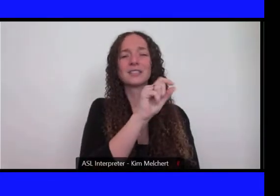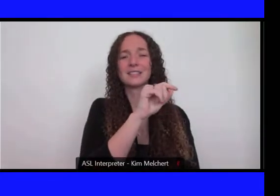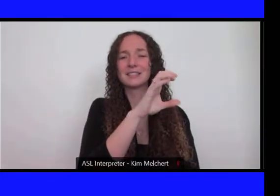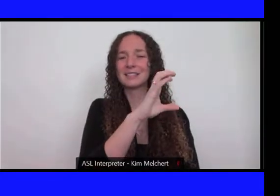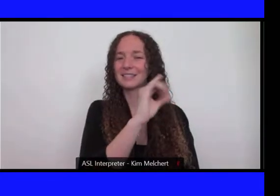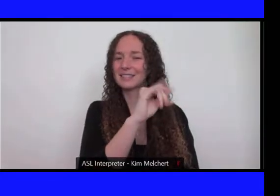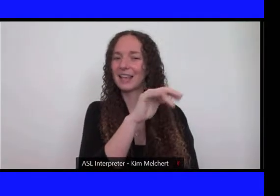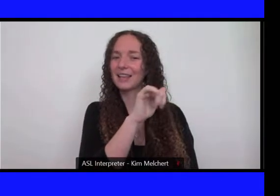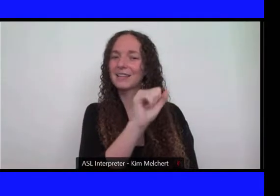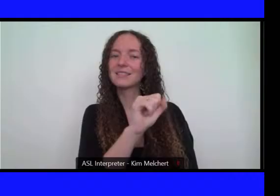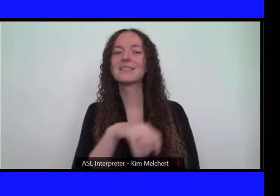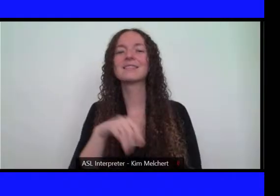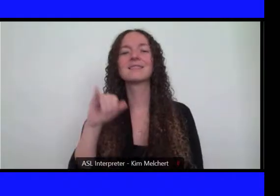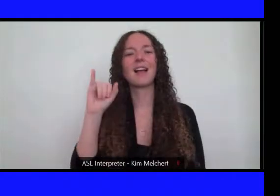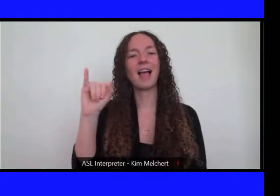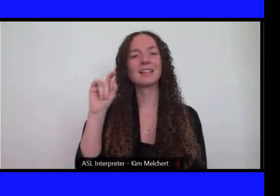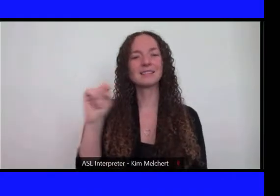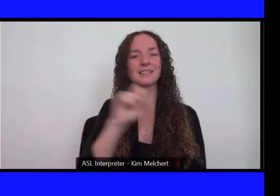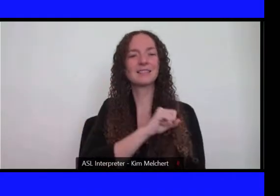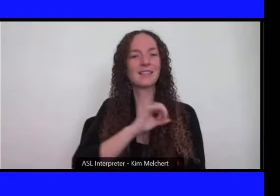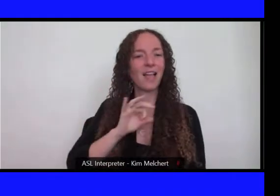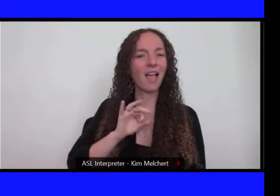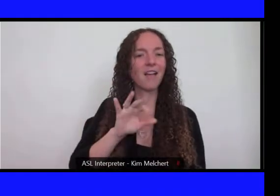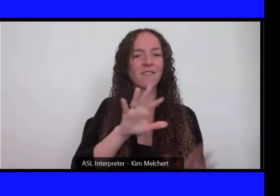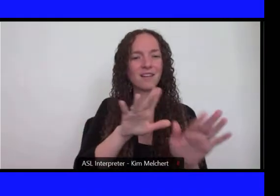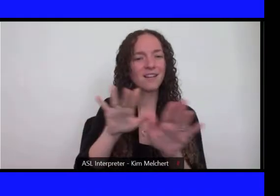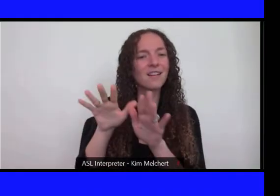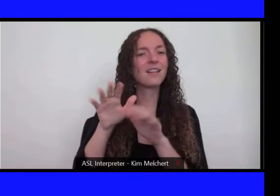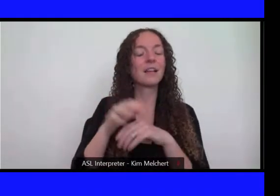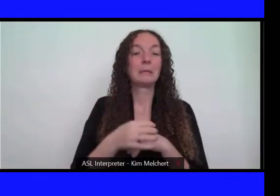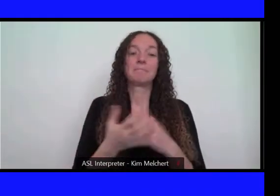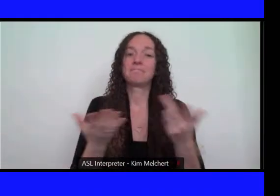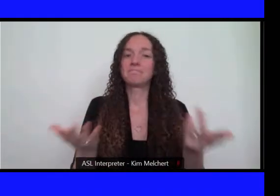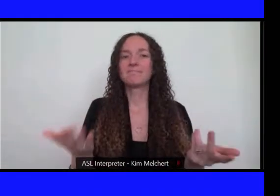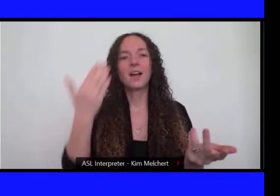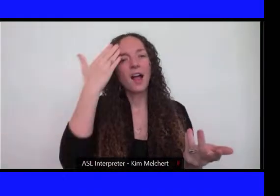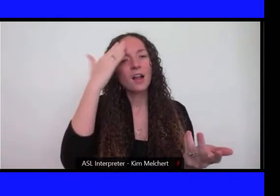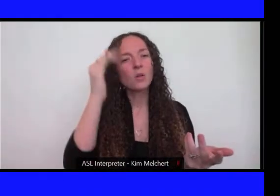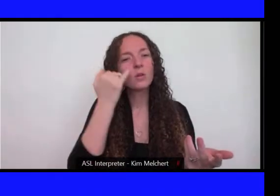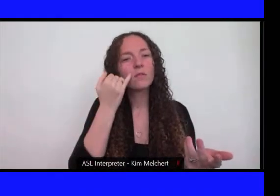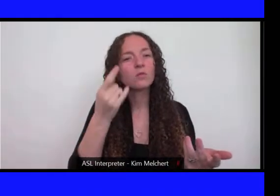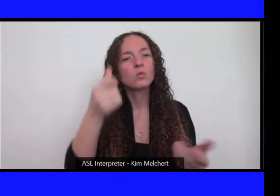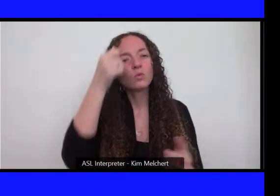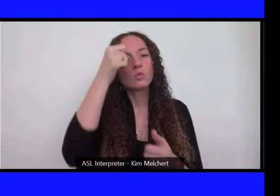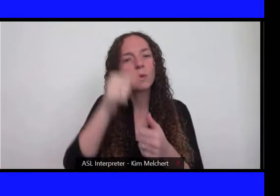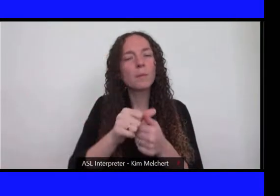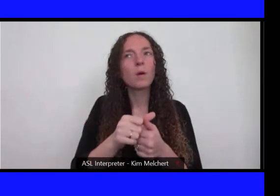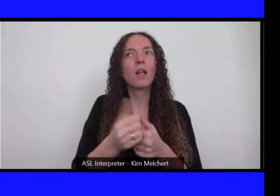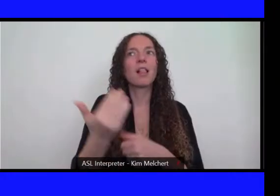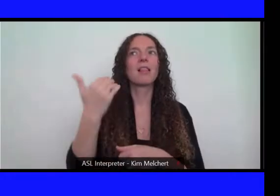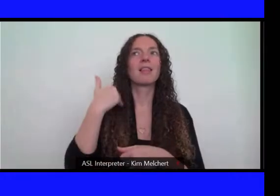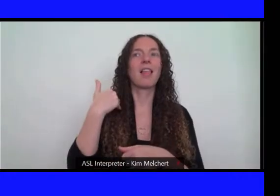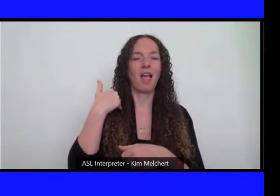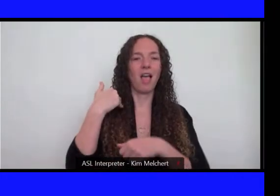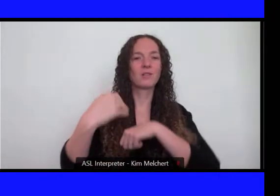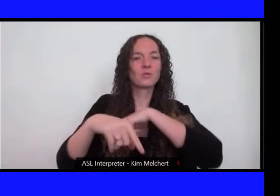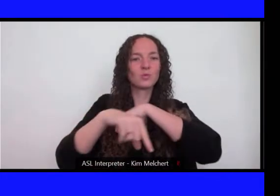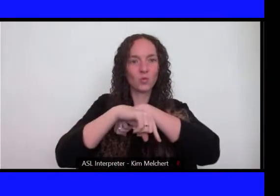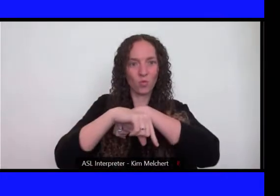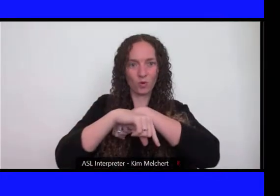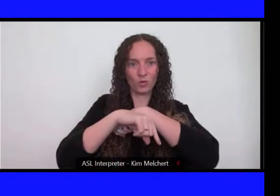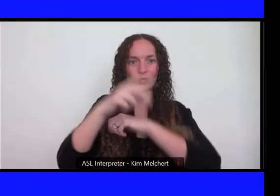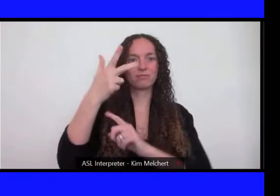in couple of months, the group with the IT and Dr. Davis and Dr. Cineas leadership, Eric